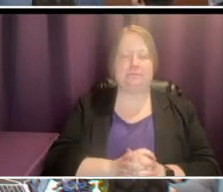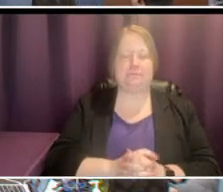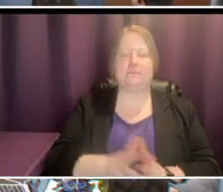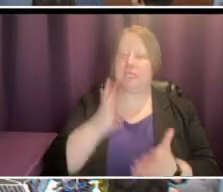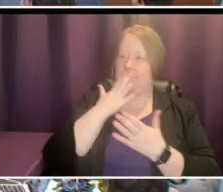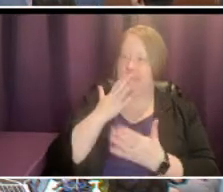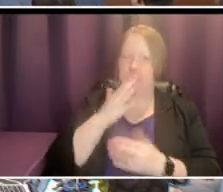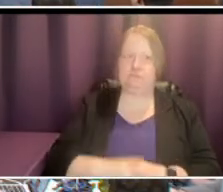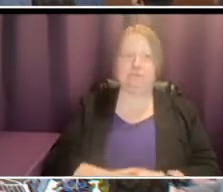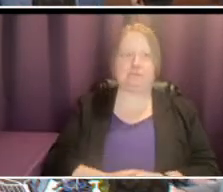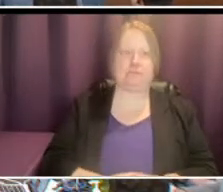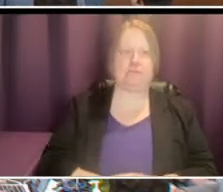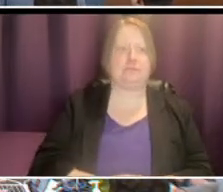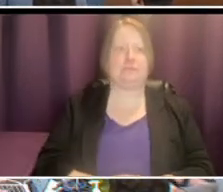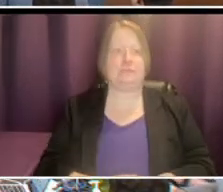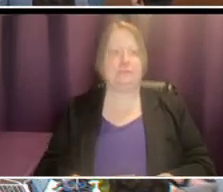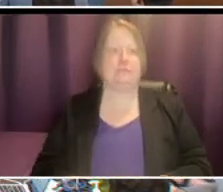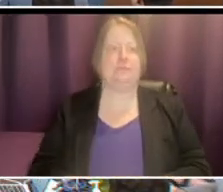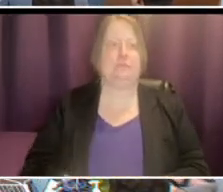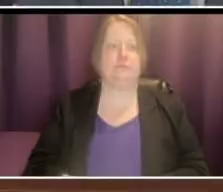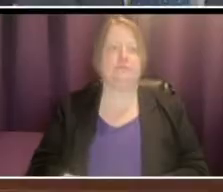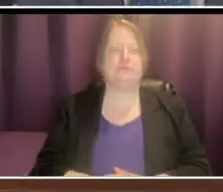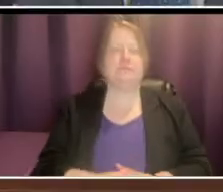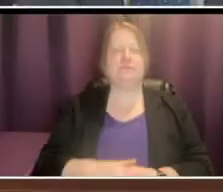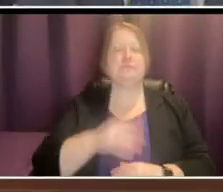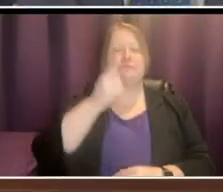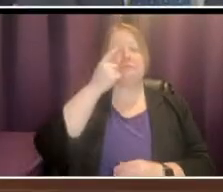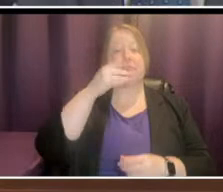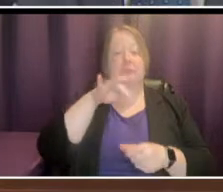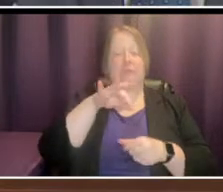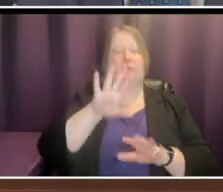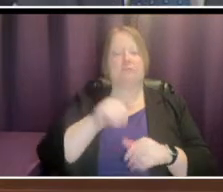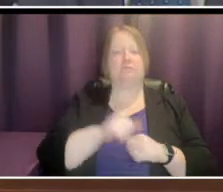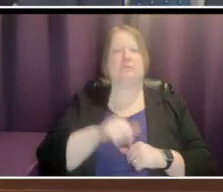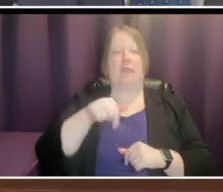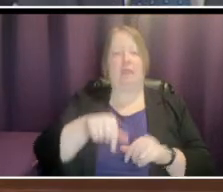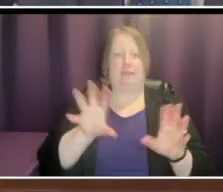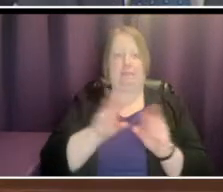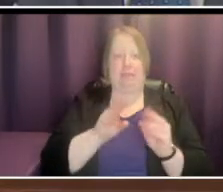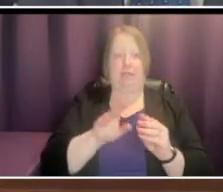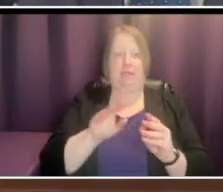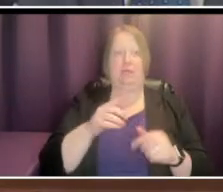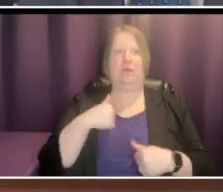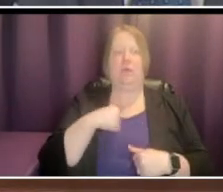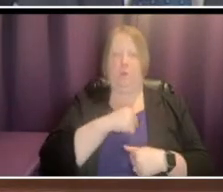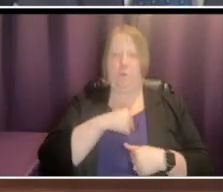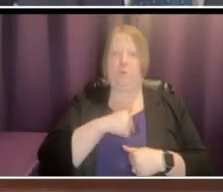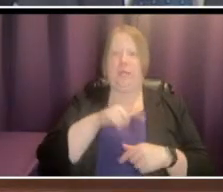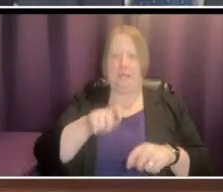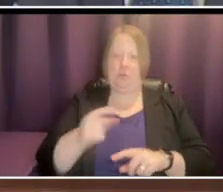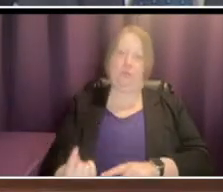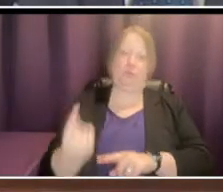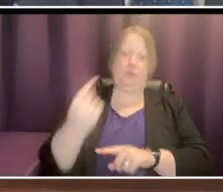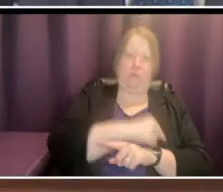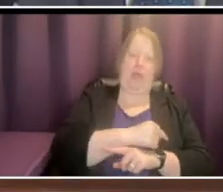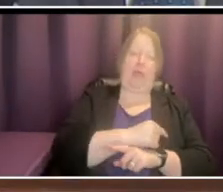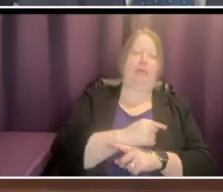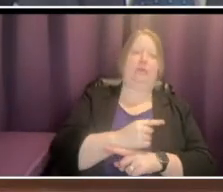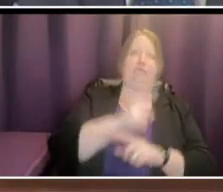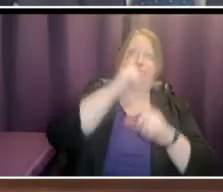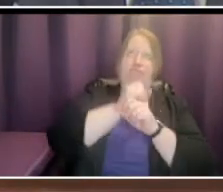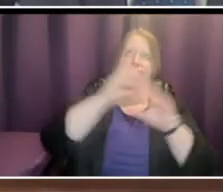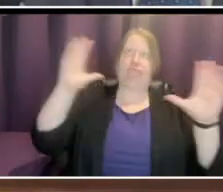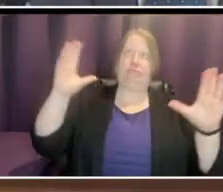Very shortly after the election, we begin this meeting by returning to election night, November 3rd,